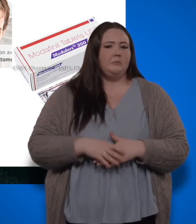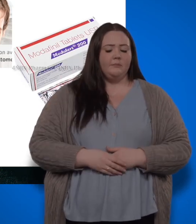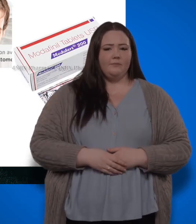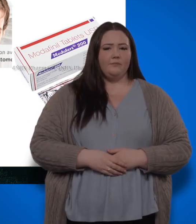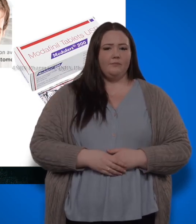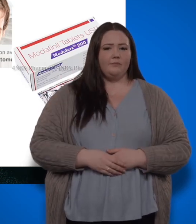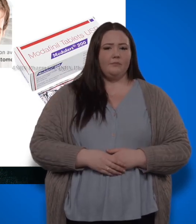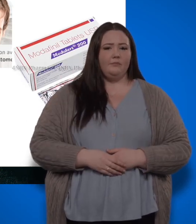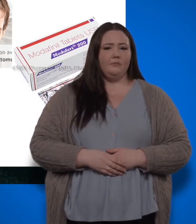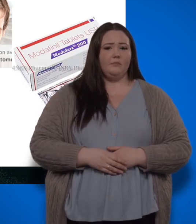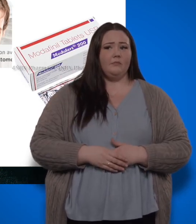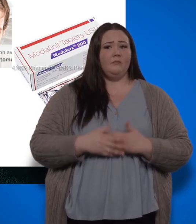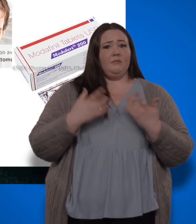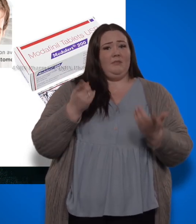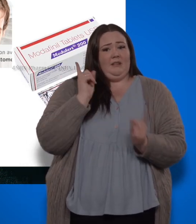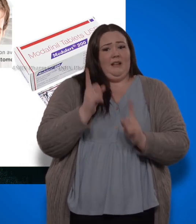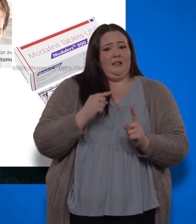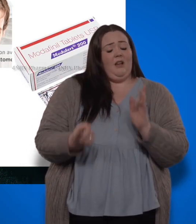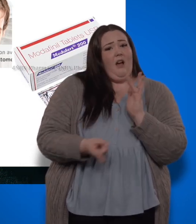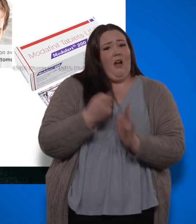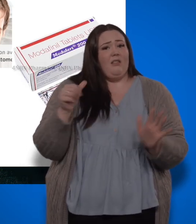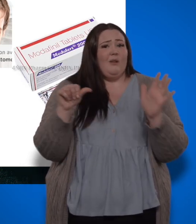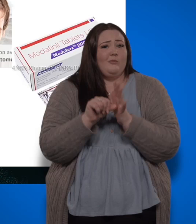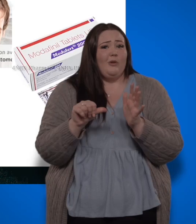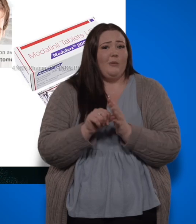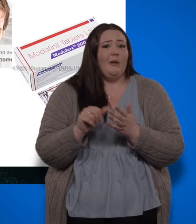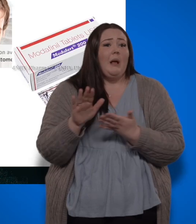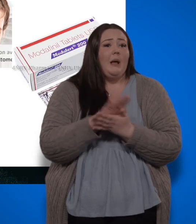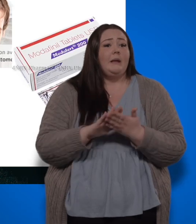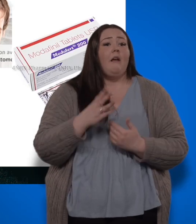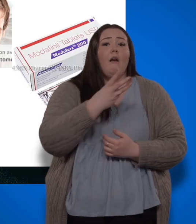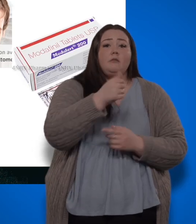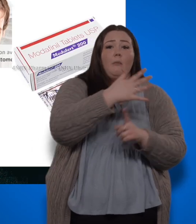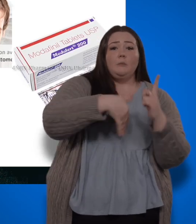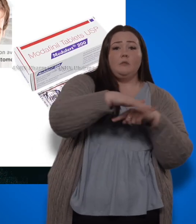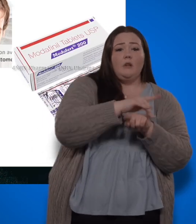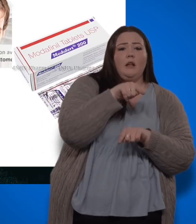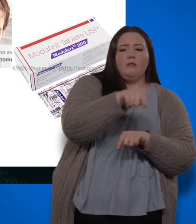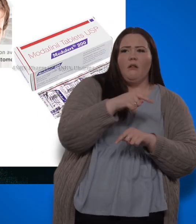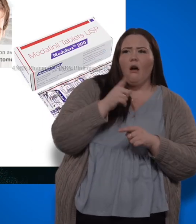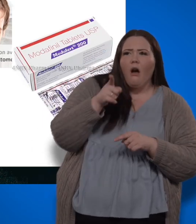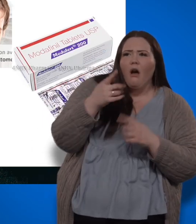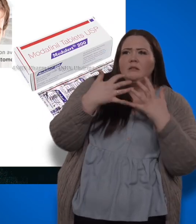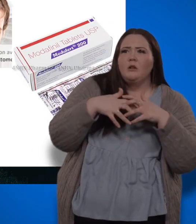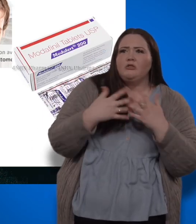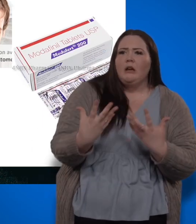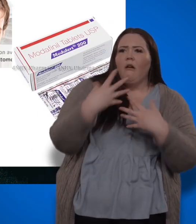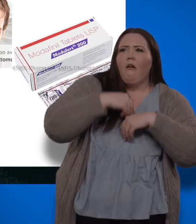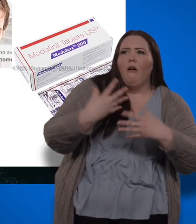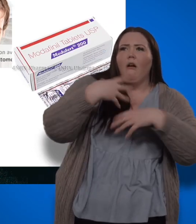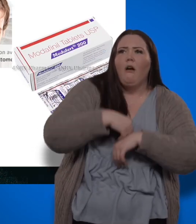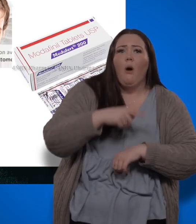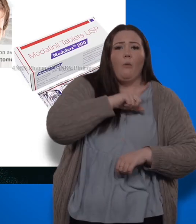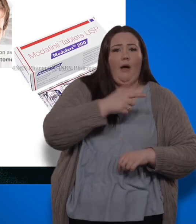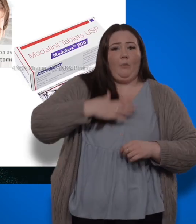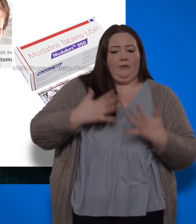human enhancement technology. If some members of society start to use technology to improve and enhance their capabilities, then you end up with a